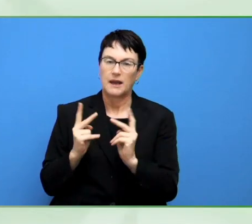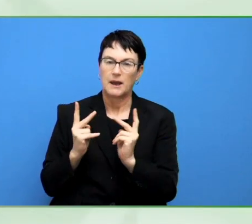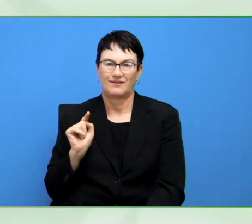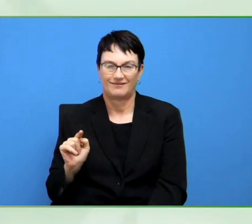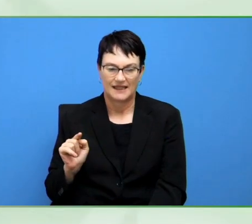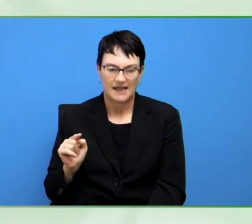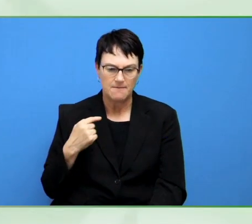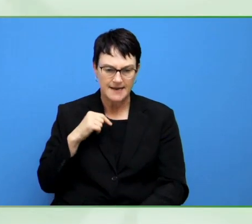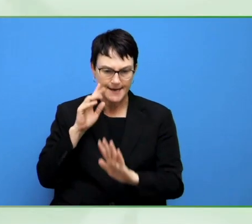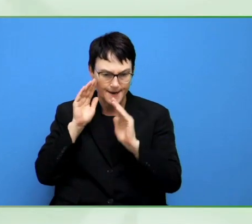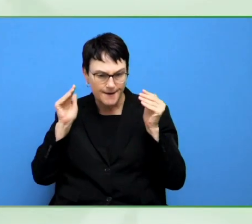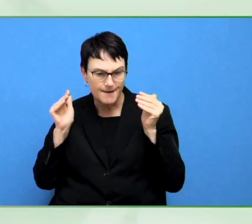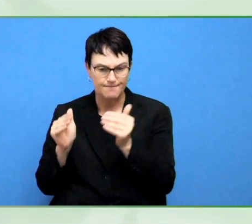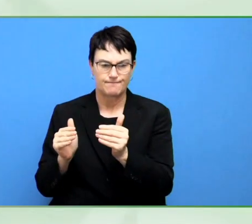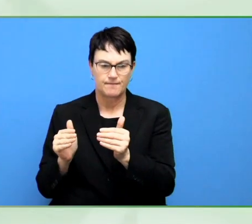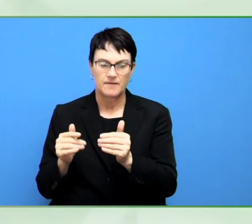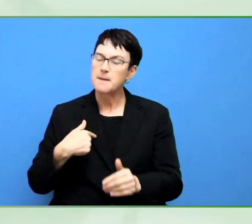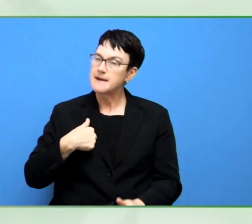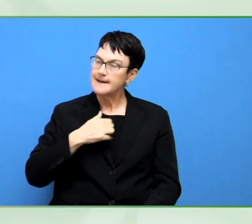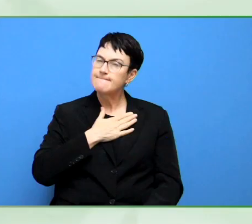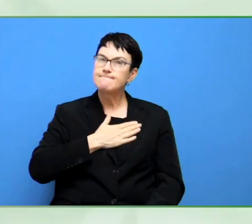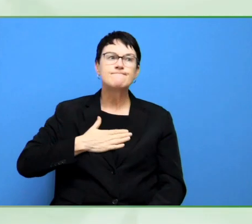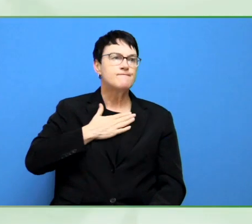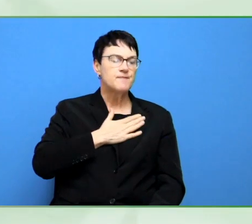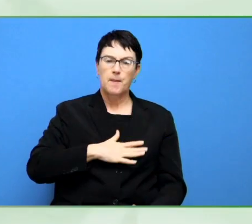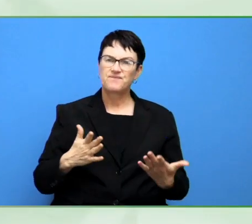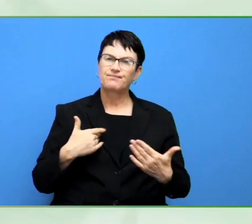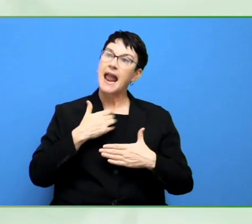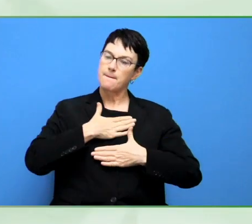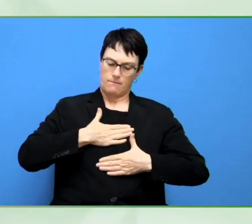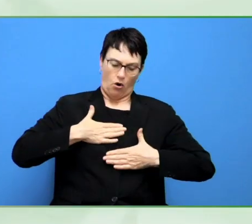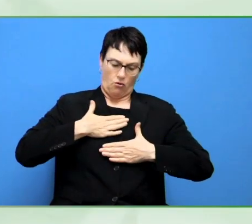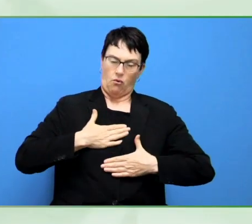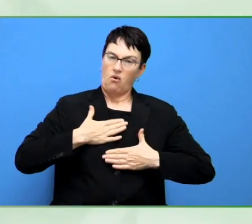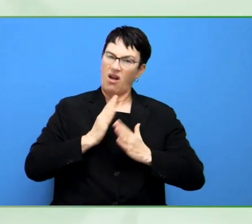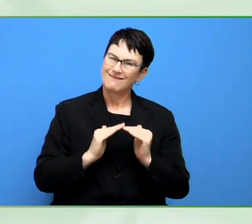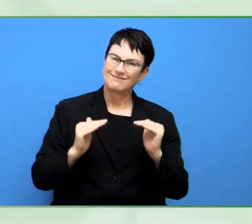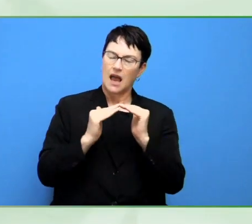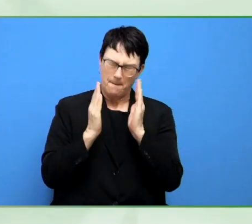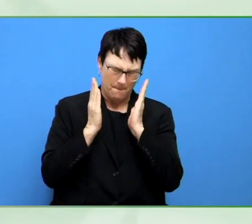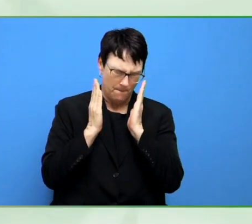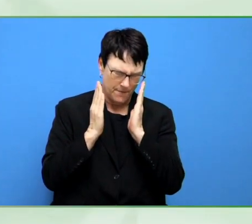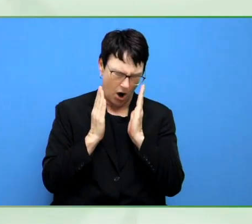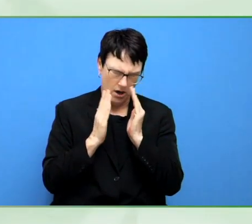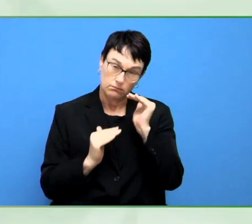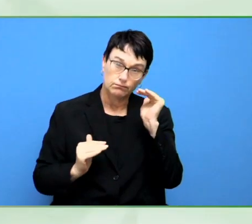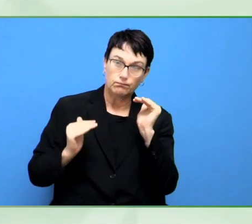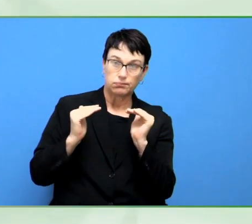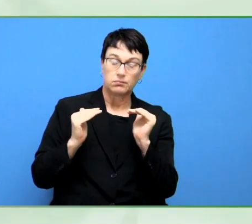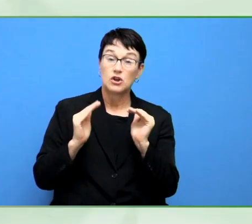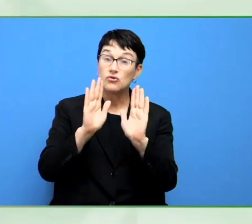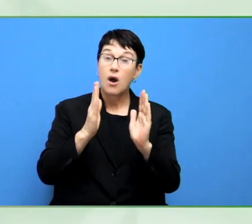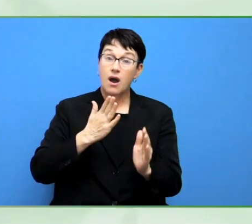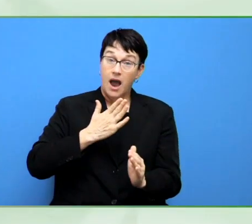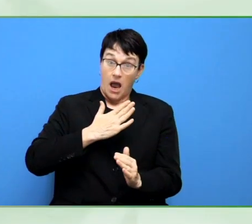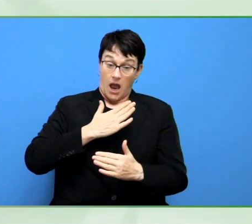diverse. Everybody working in this area has the single goal that people